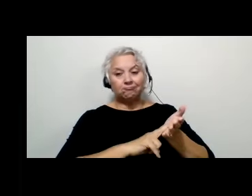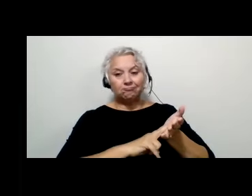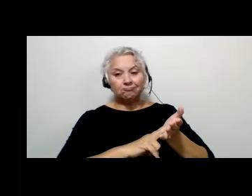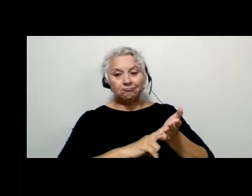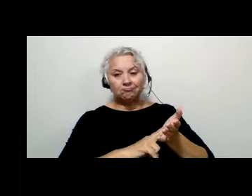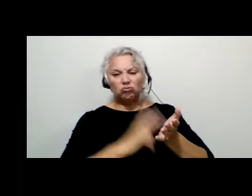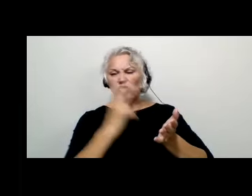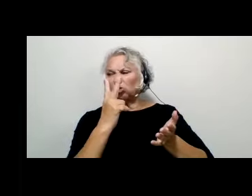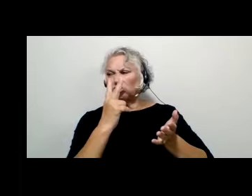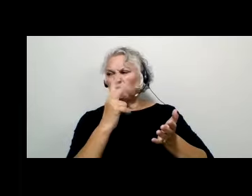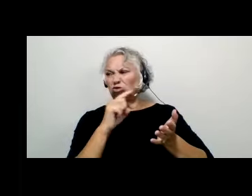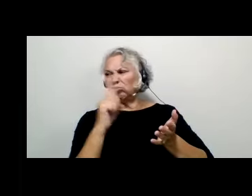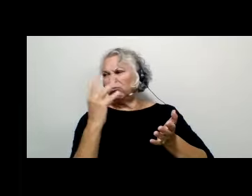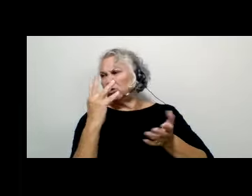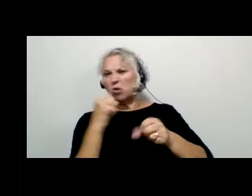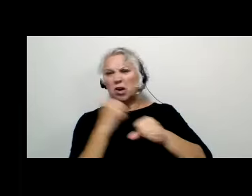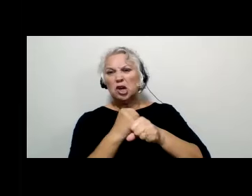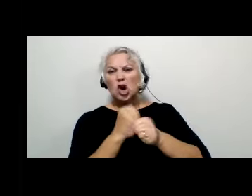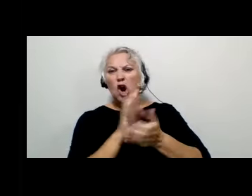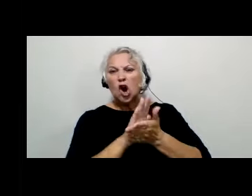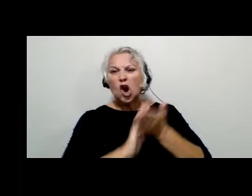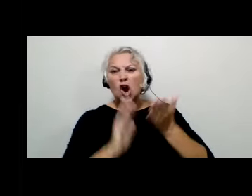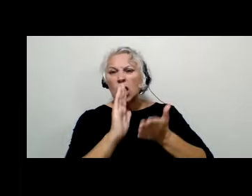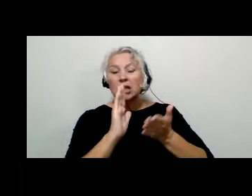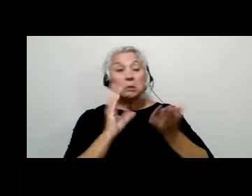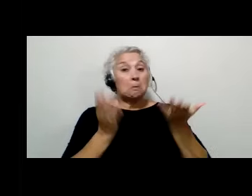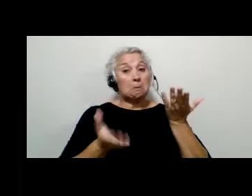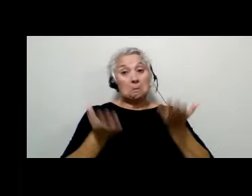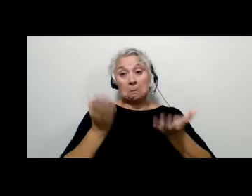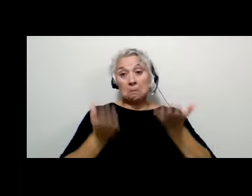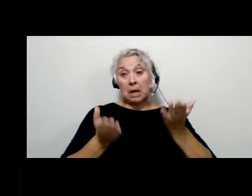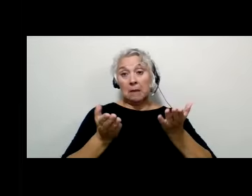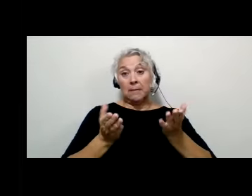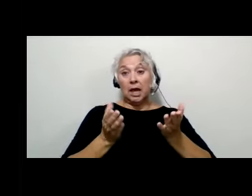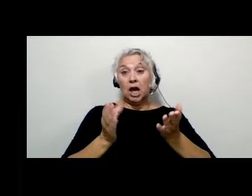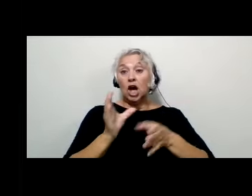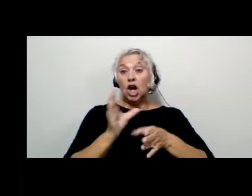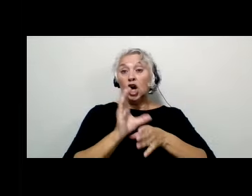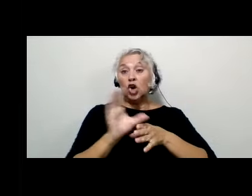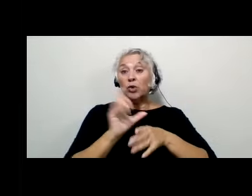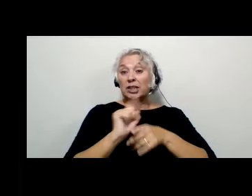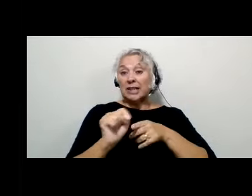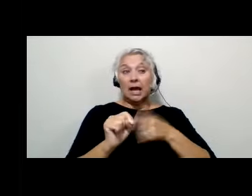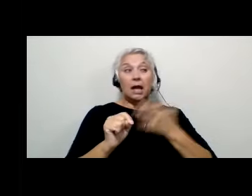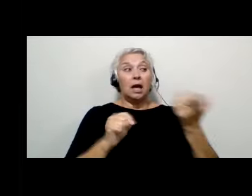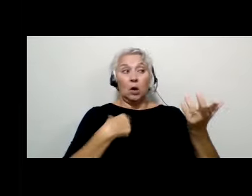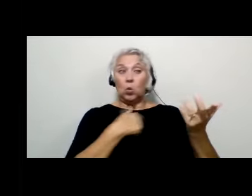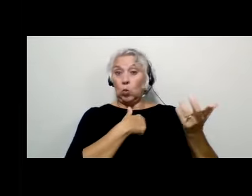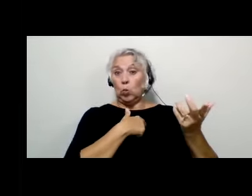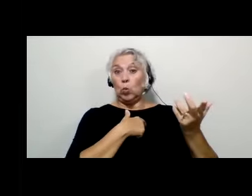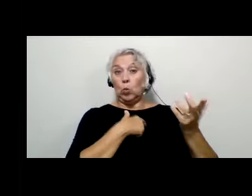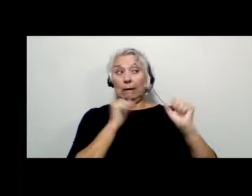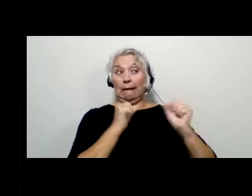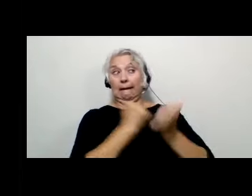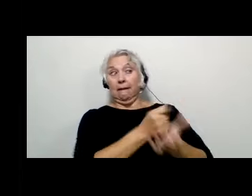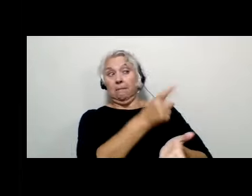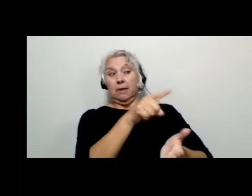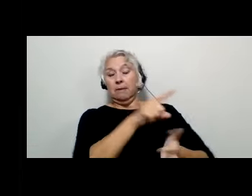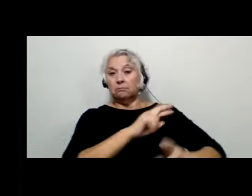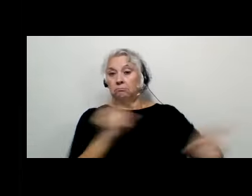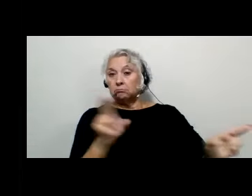or 4 year college or a career tech. And so we can help with them getting